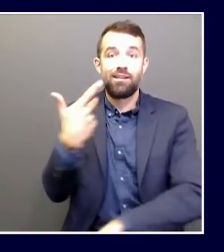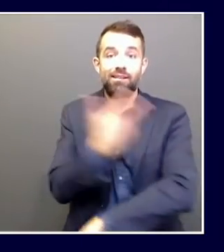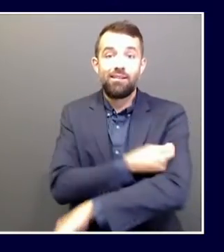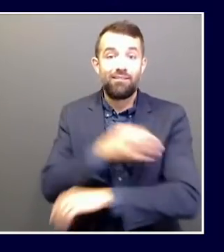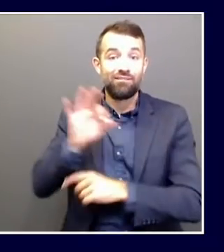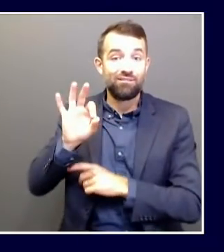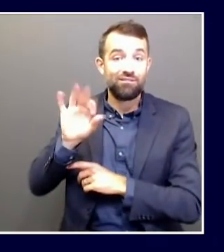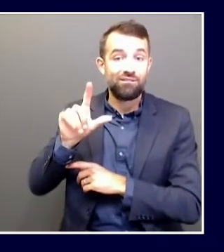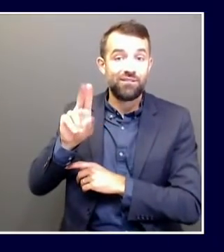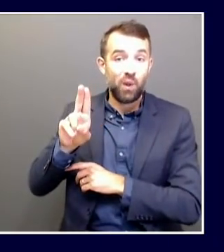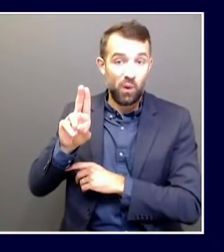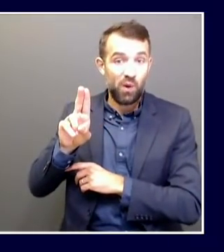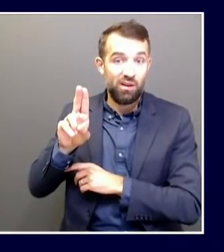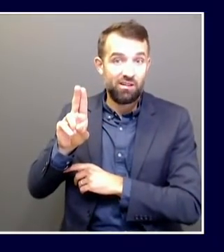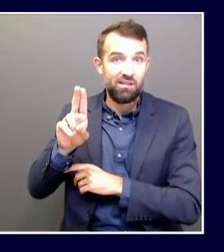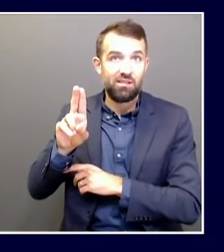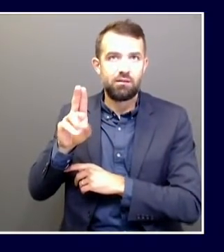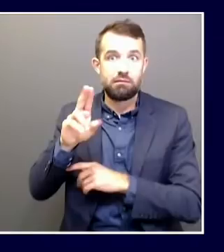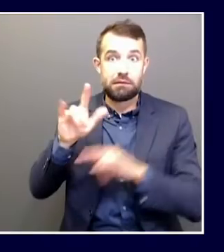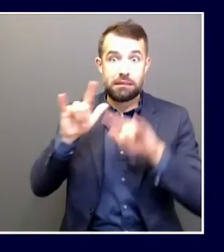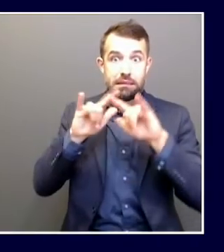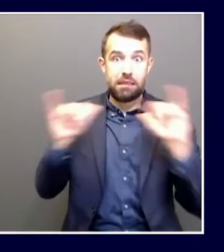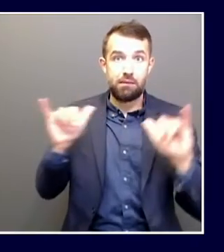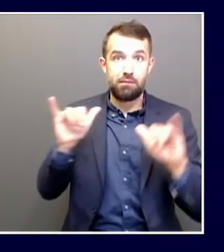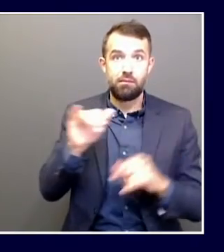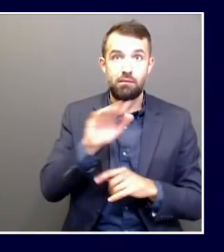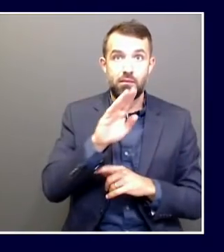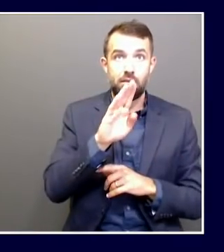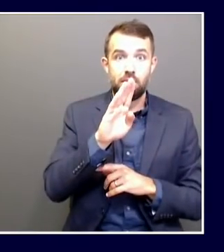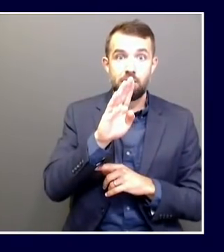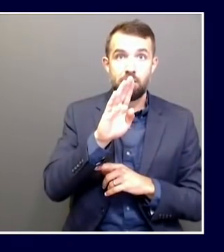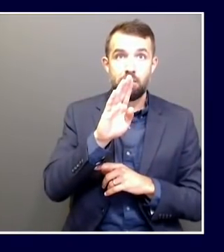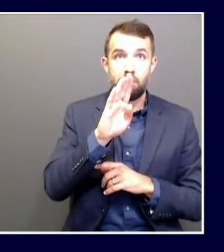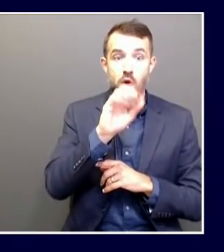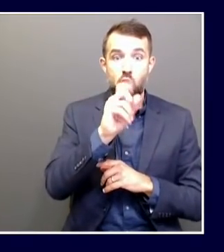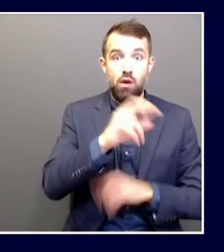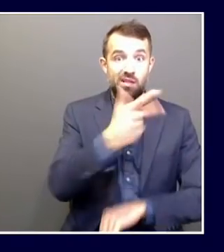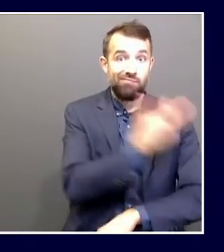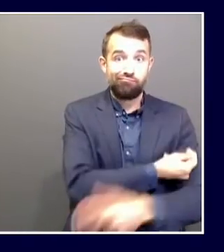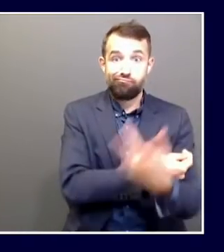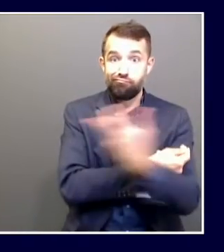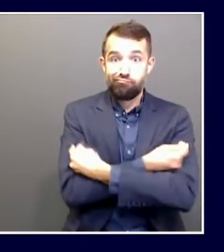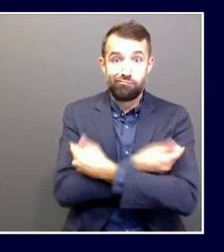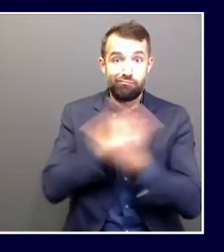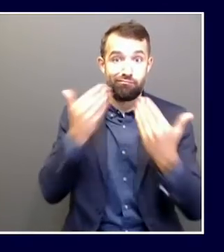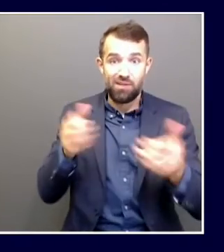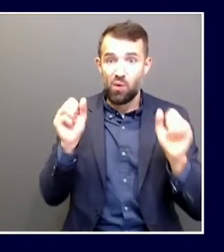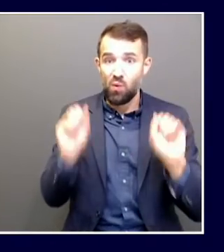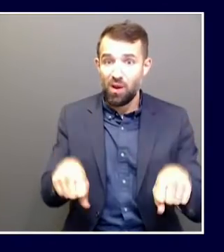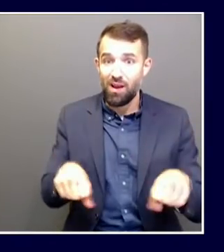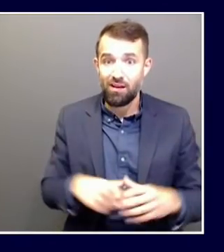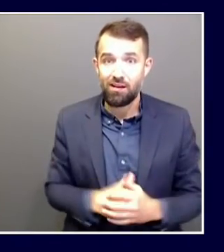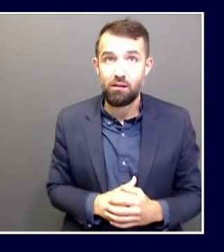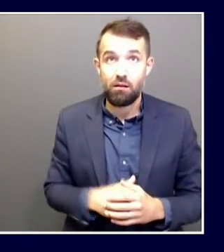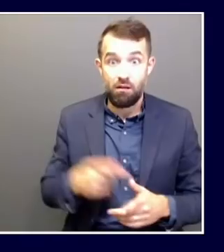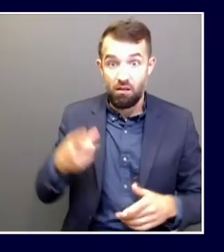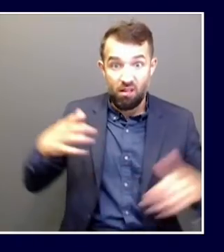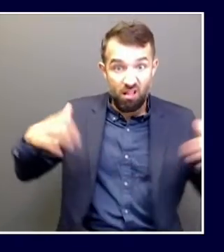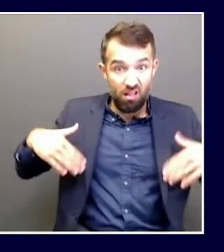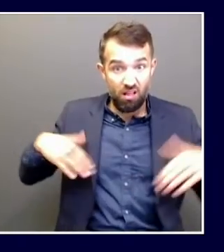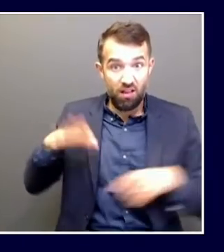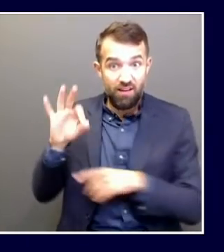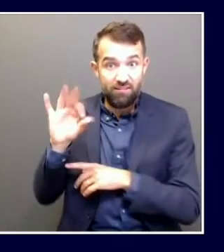shot at the same time you got your booster. If you haven't gotten your flu shot yet, get them both at the same